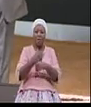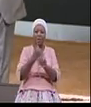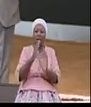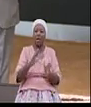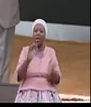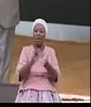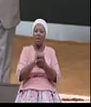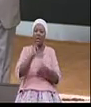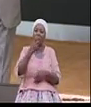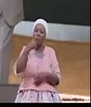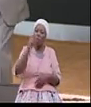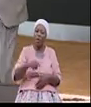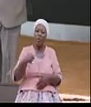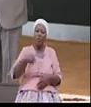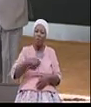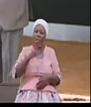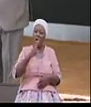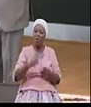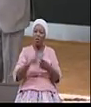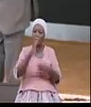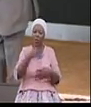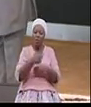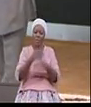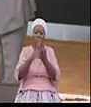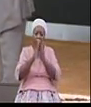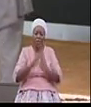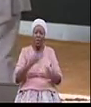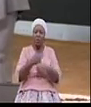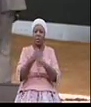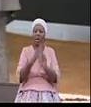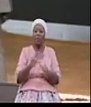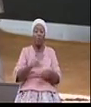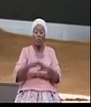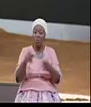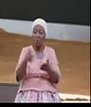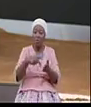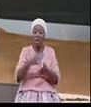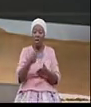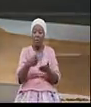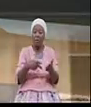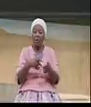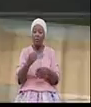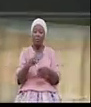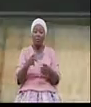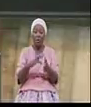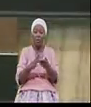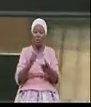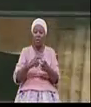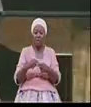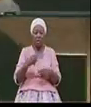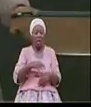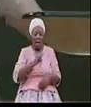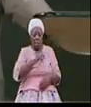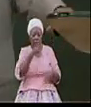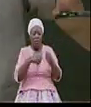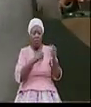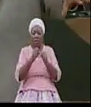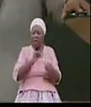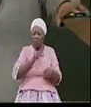to be peacemakers. And so we don't read any part of the scripture and say, okay, I'm going to fight, I'm going to fight, I'm going to